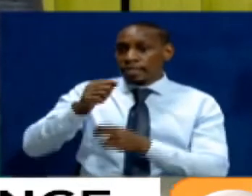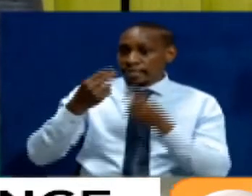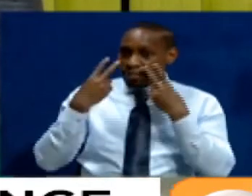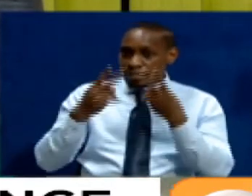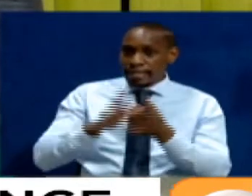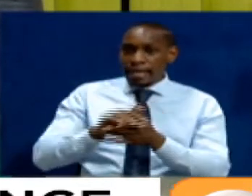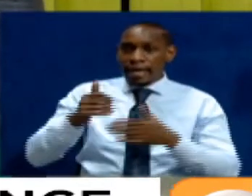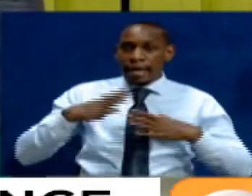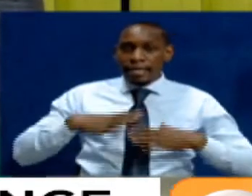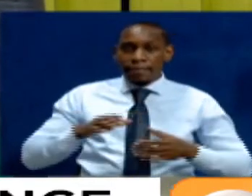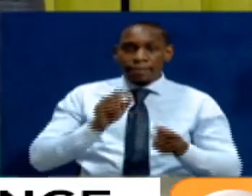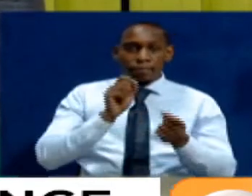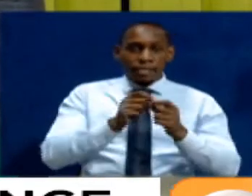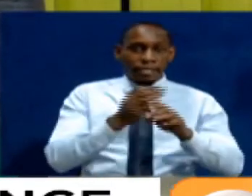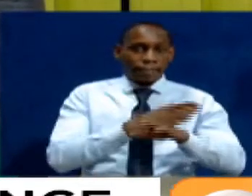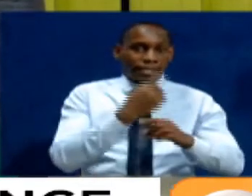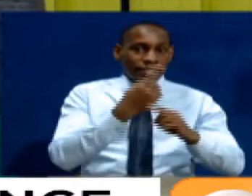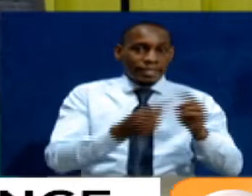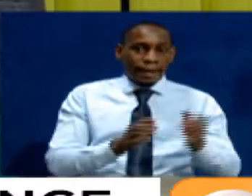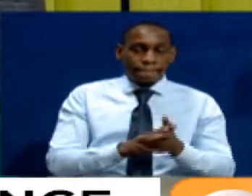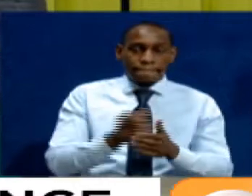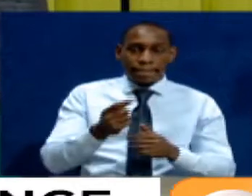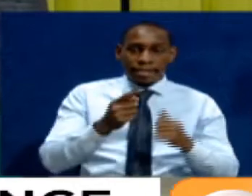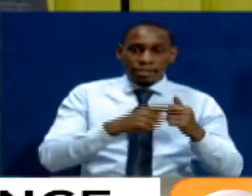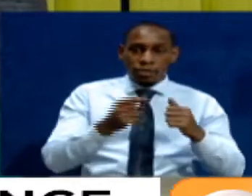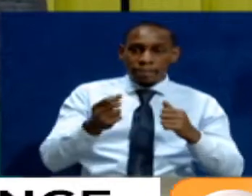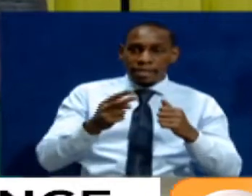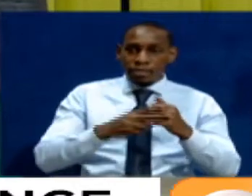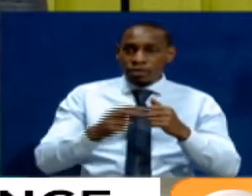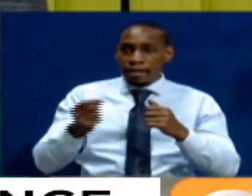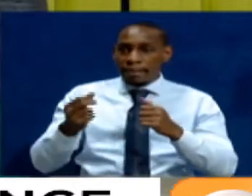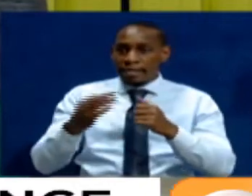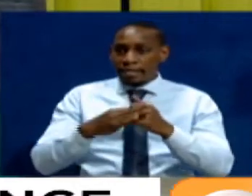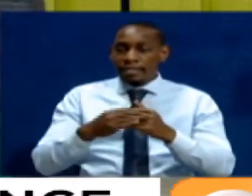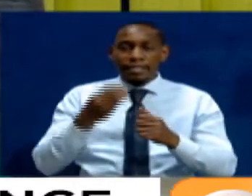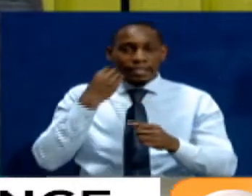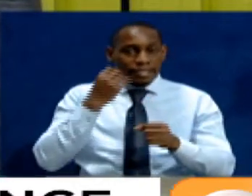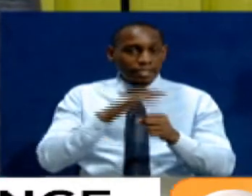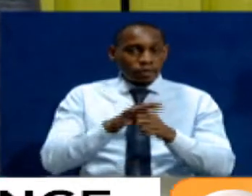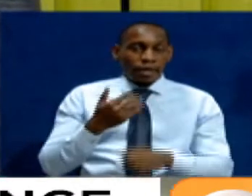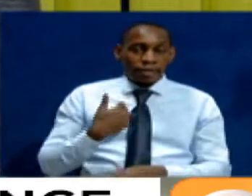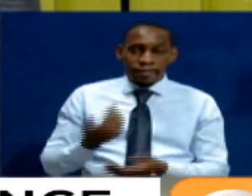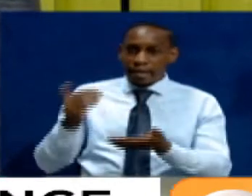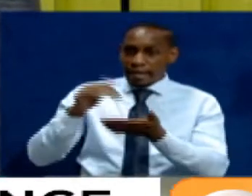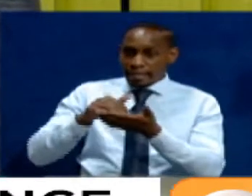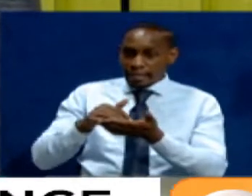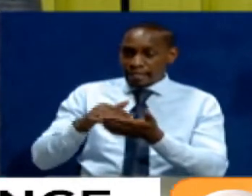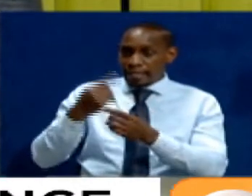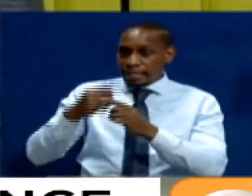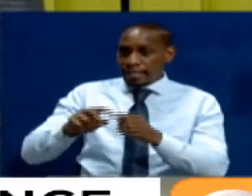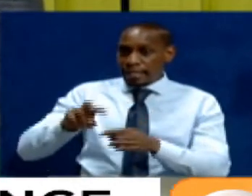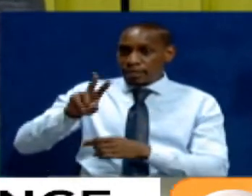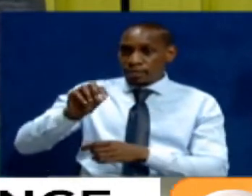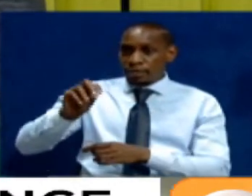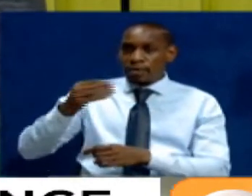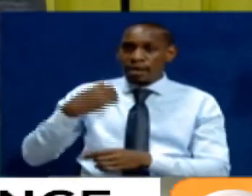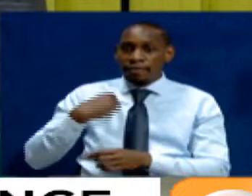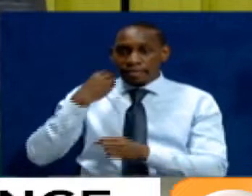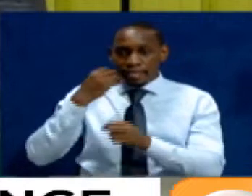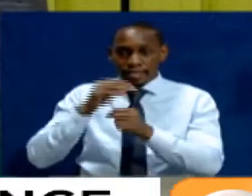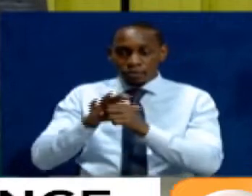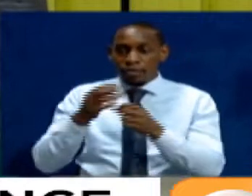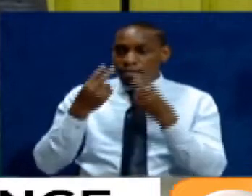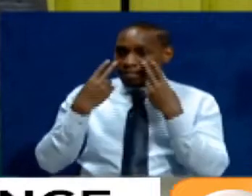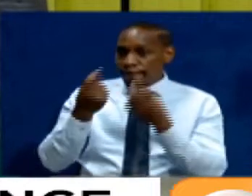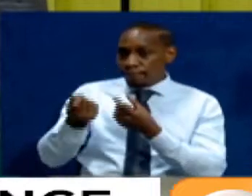I know people who tested last year in June, July, August, and they were positive. And again, early this year, they have tested positive. Yes, I've